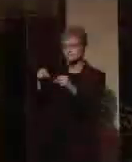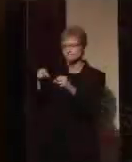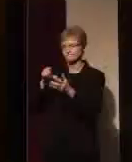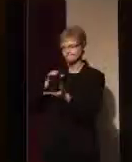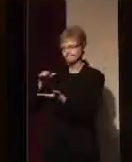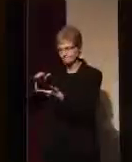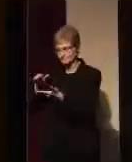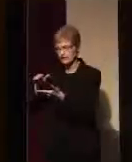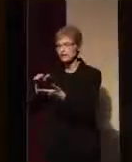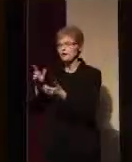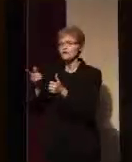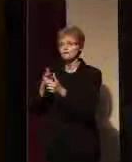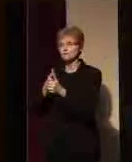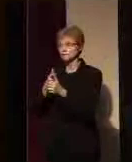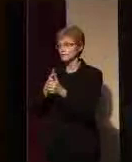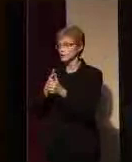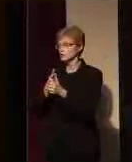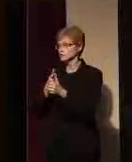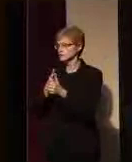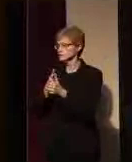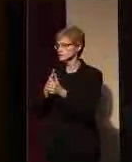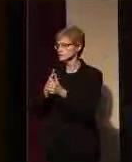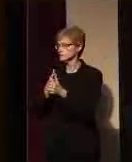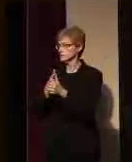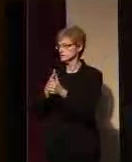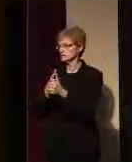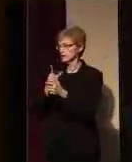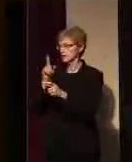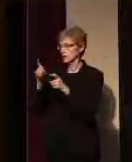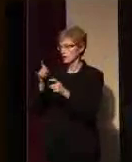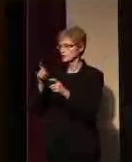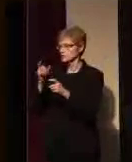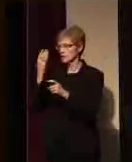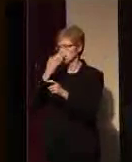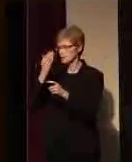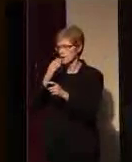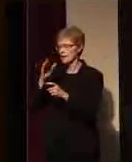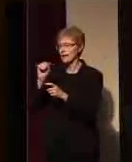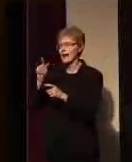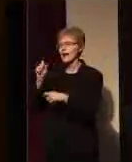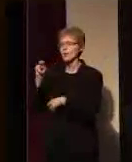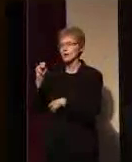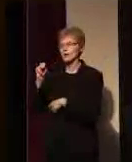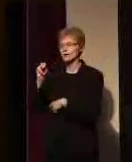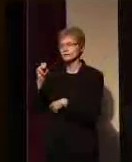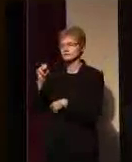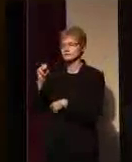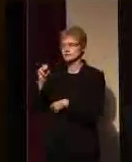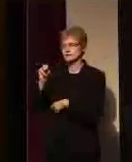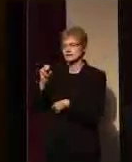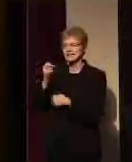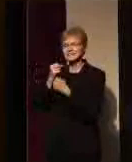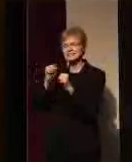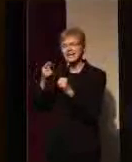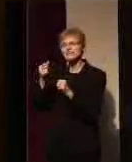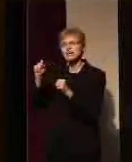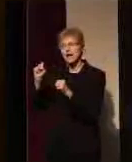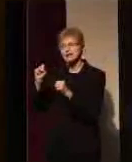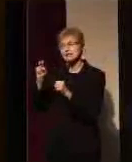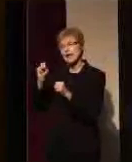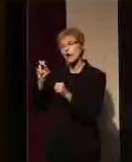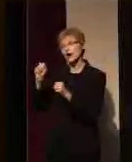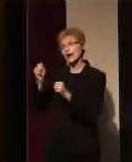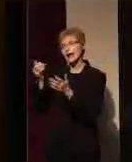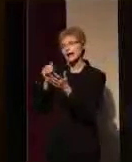see question in the front, Aaron. What do you think about safety guns? The NRA is against them, but they could save